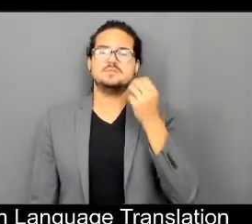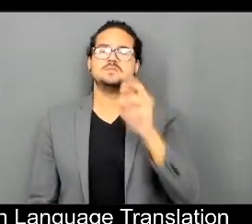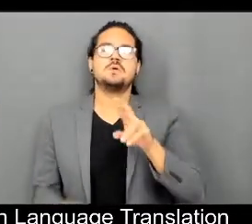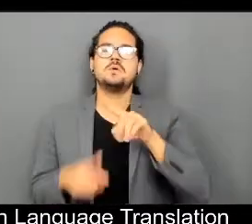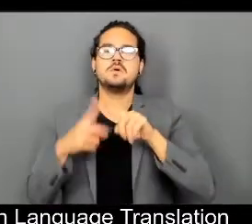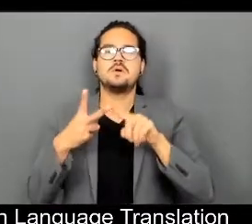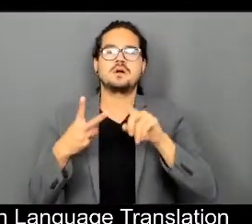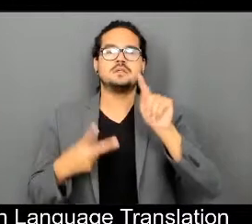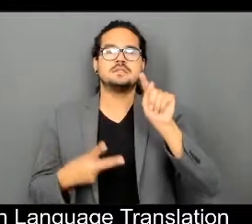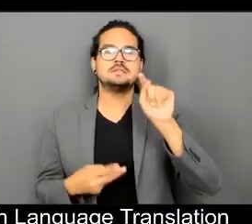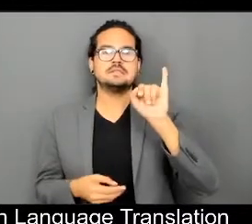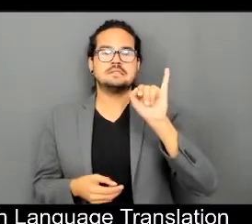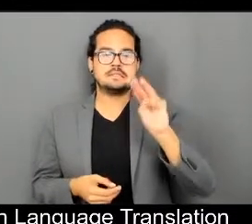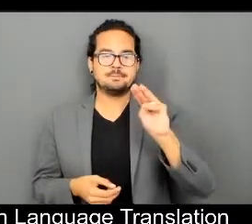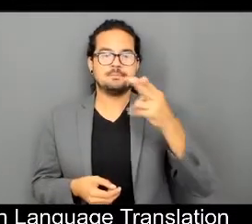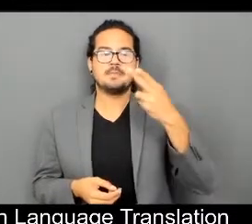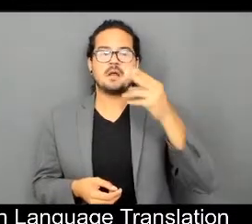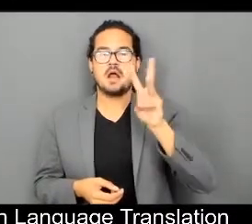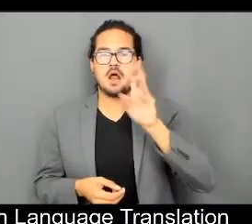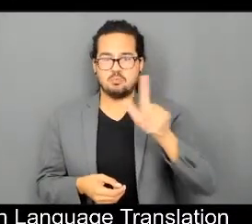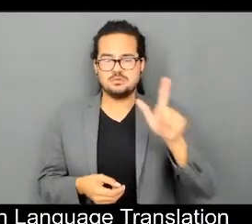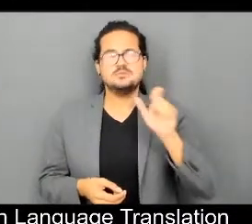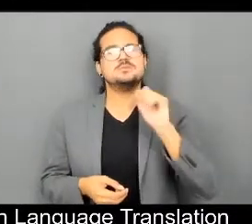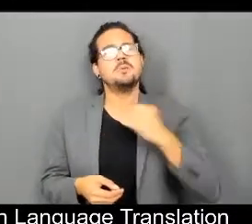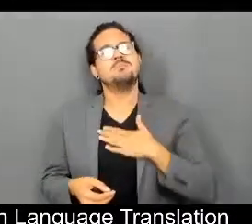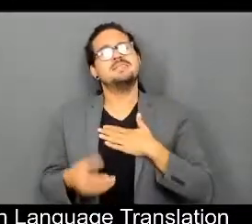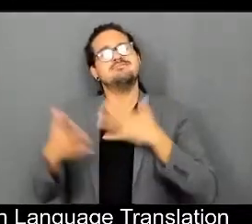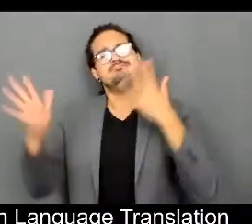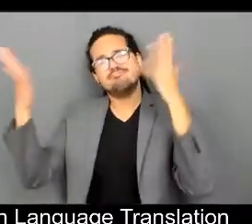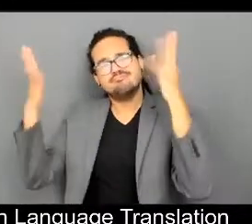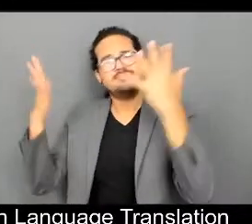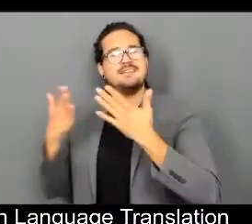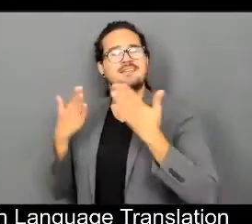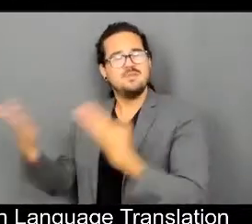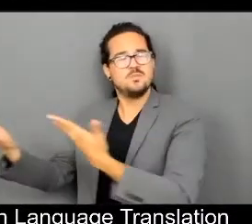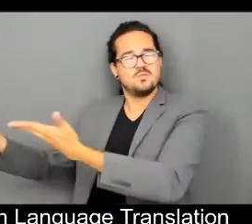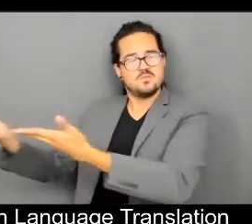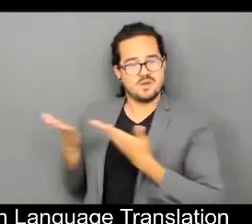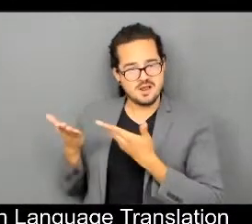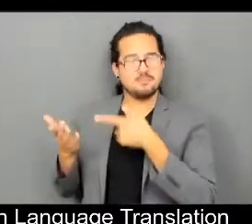great information here in the next few days. Thank you.